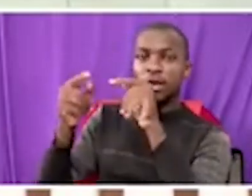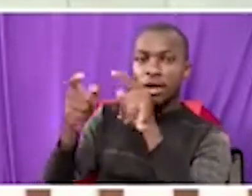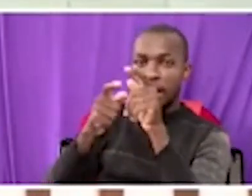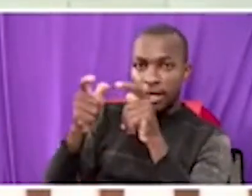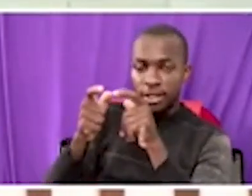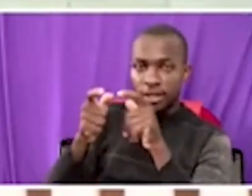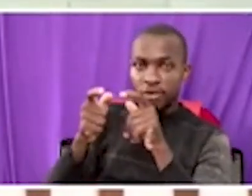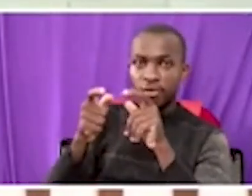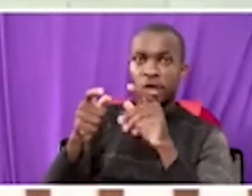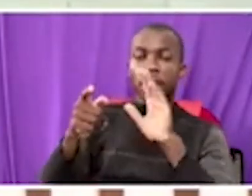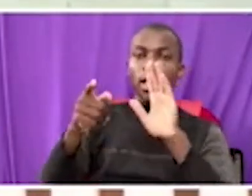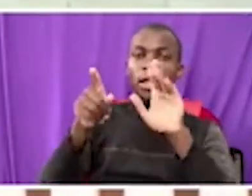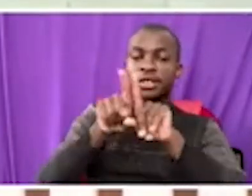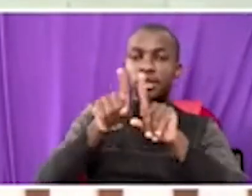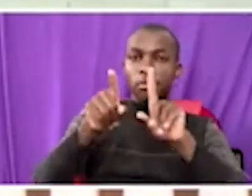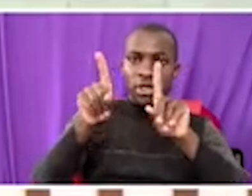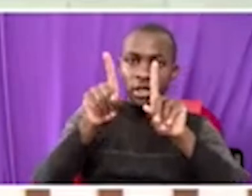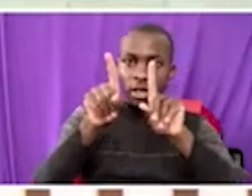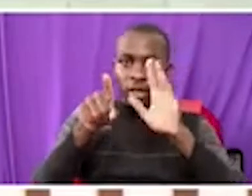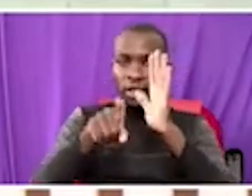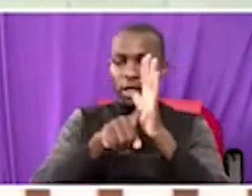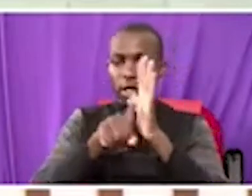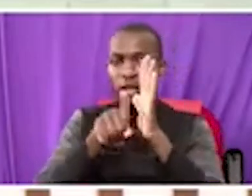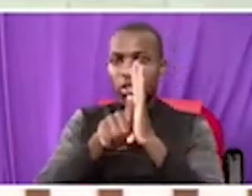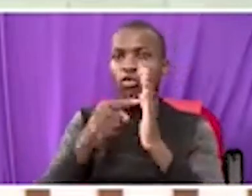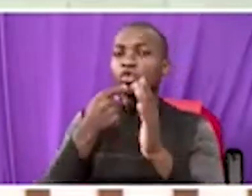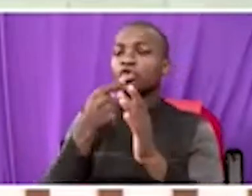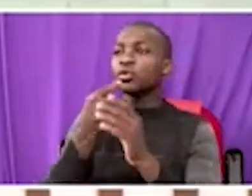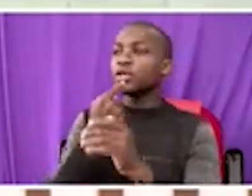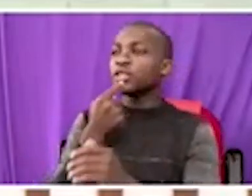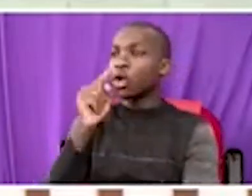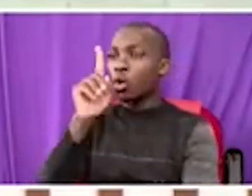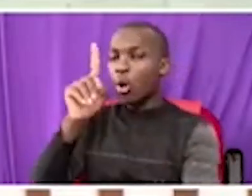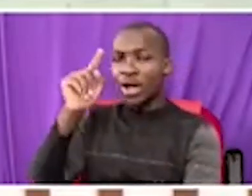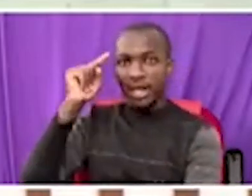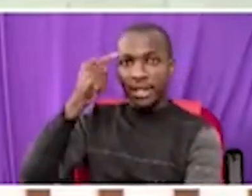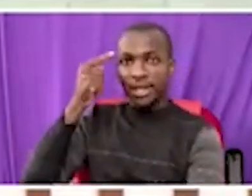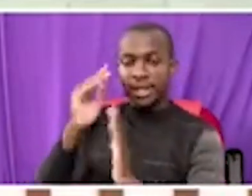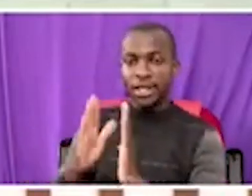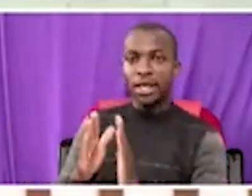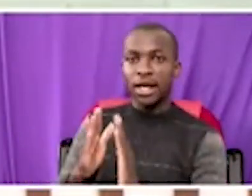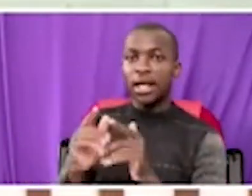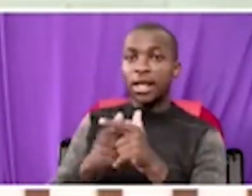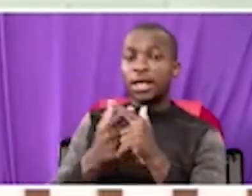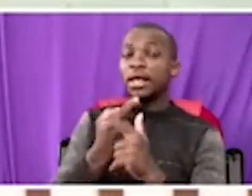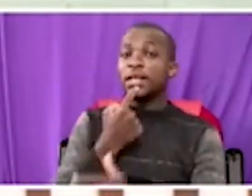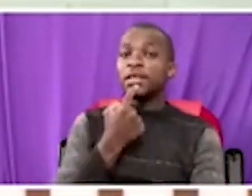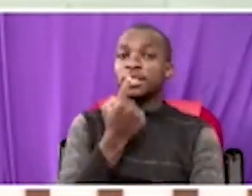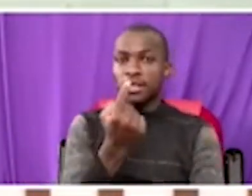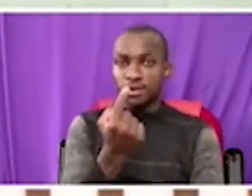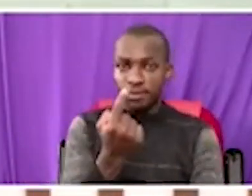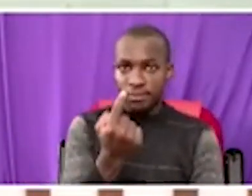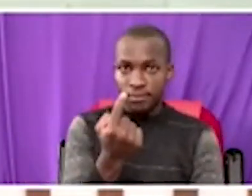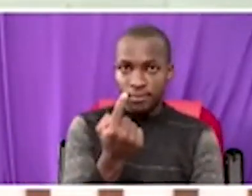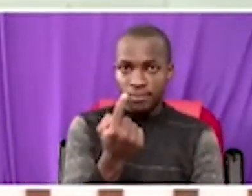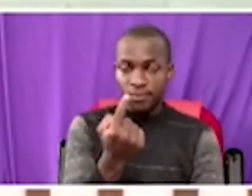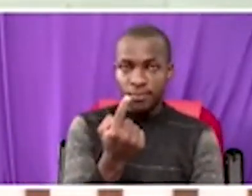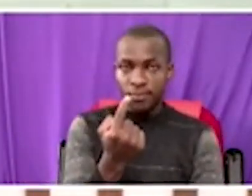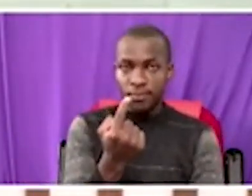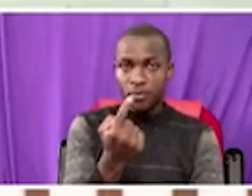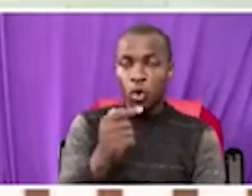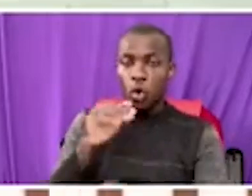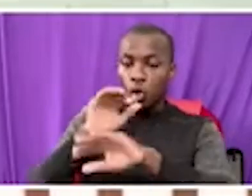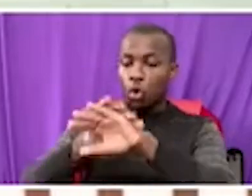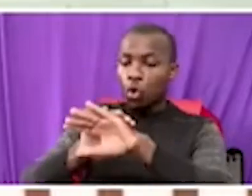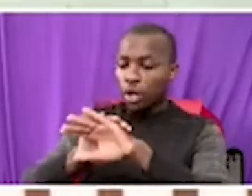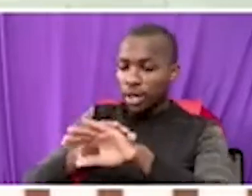like the negative and positive poles of an electric current. So says one thinker. And he says, good and